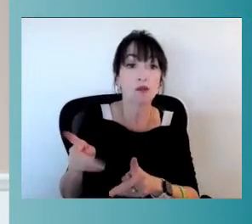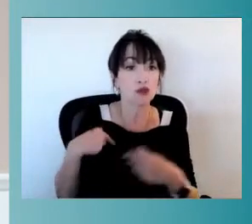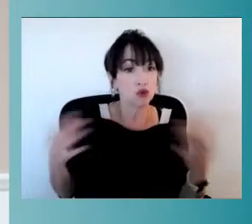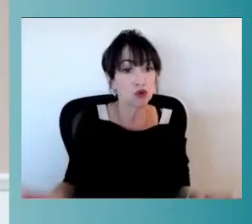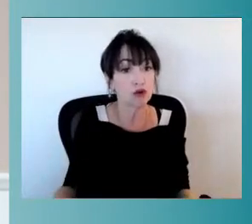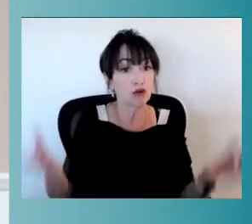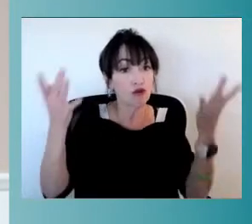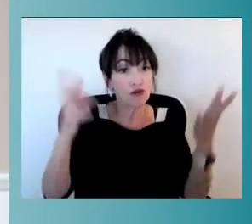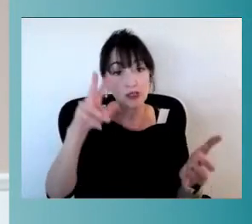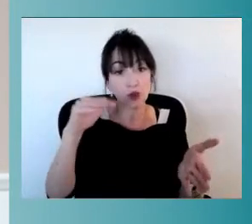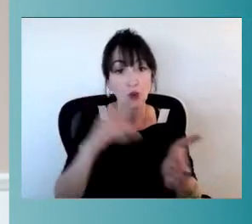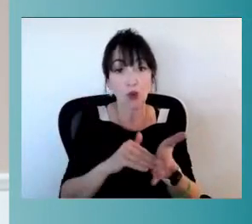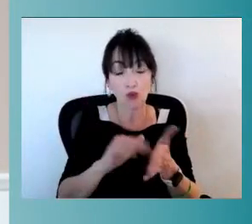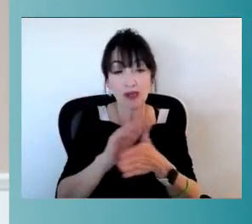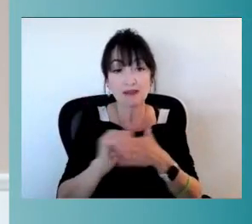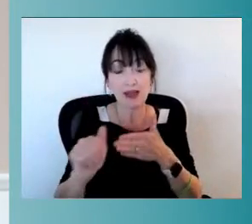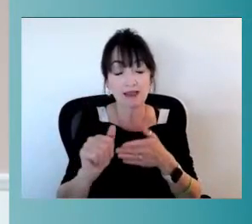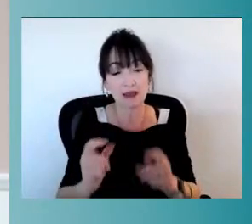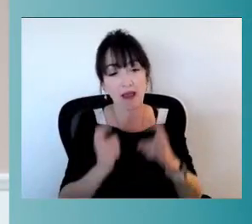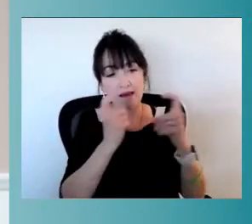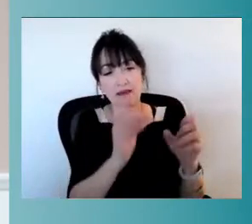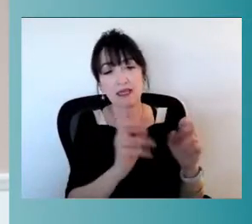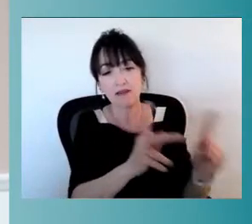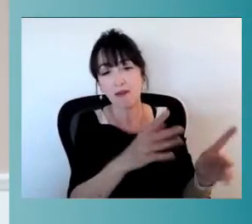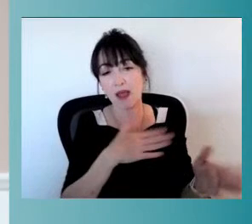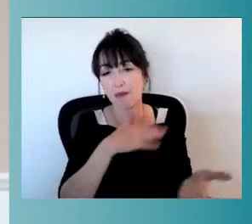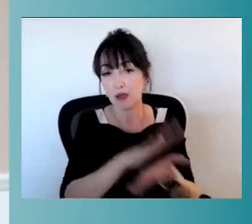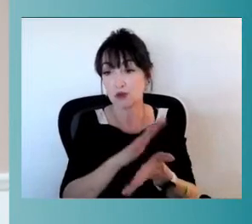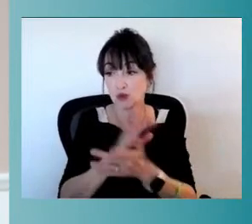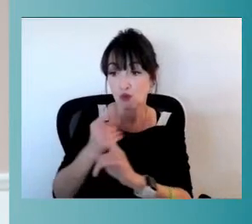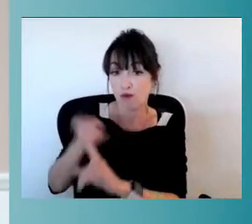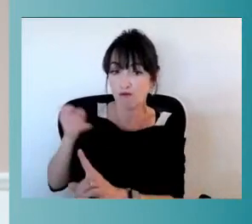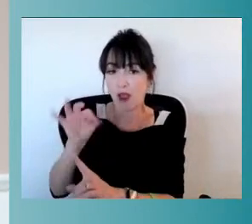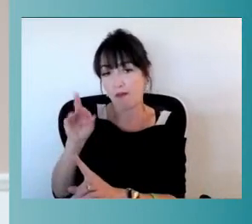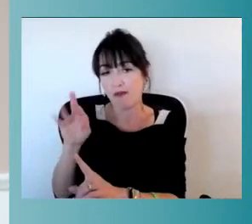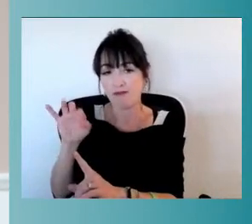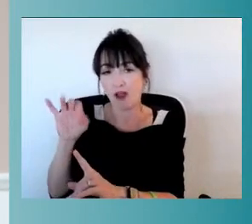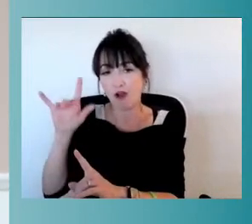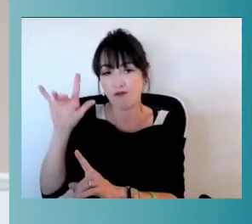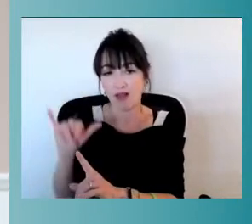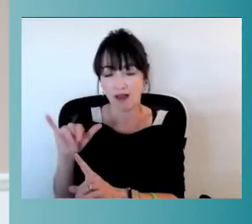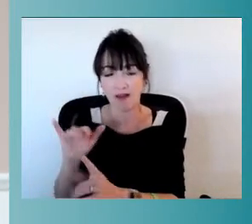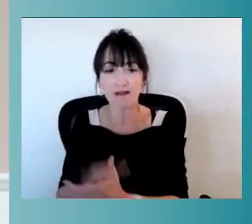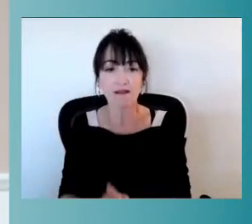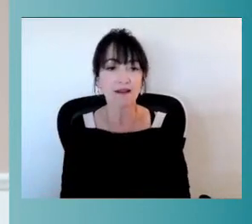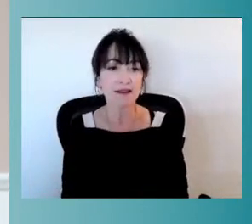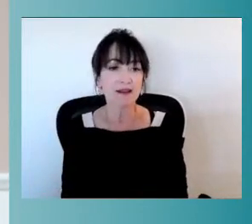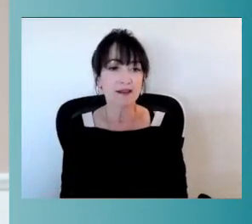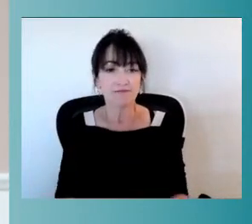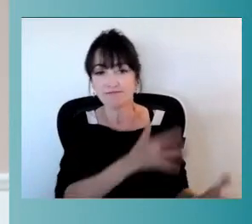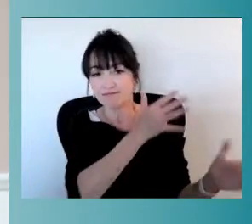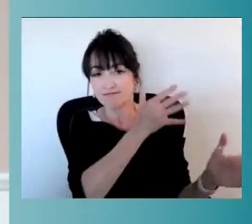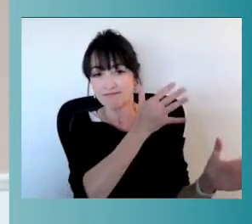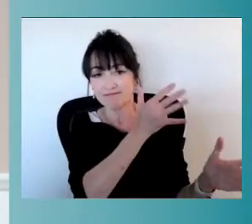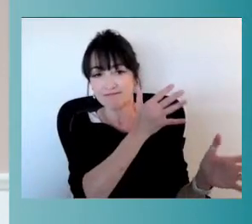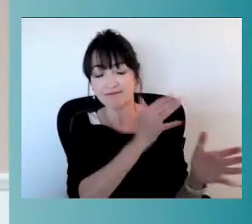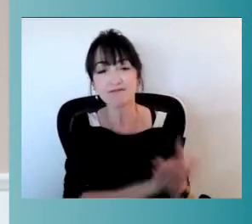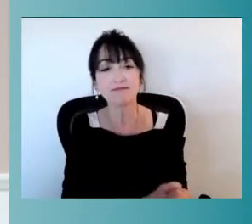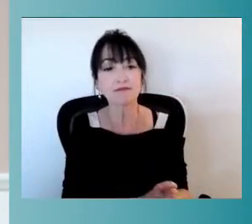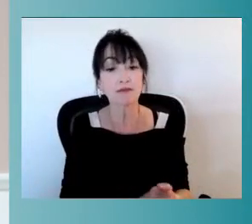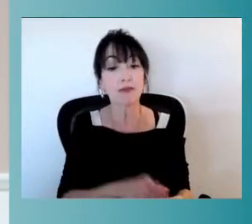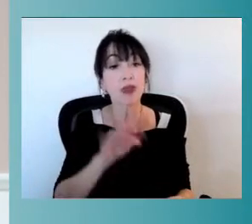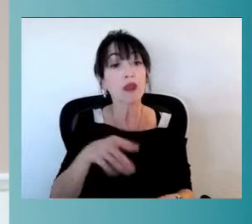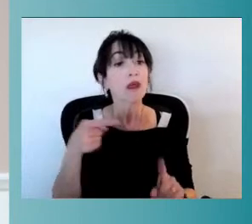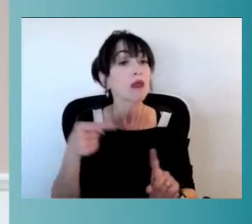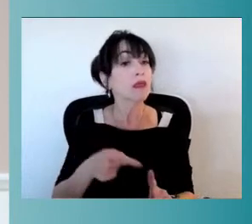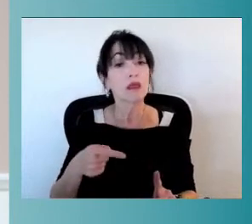giving back to my school from Firefly. With that, the fundraiser was about a